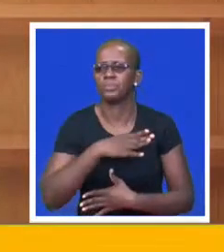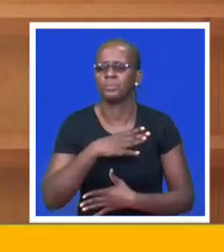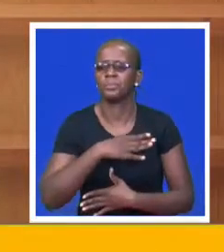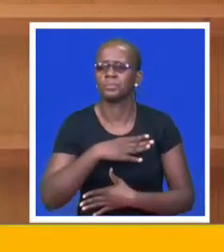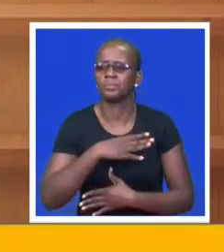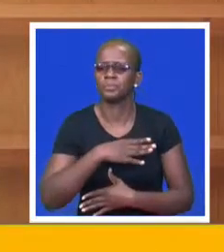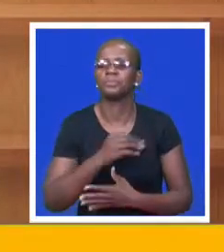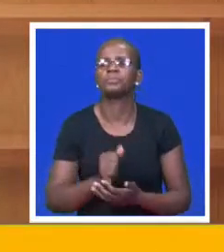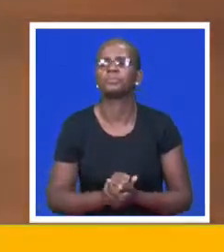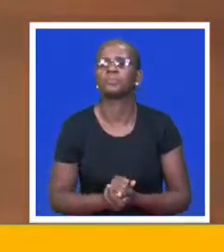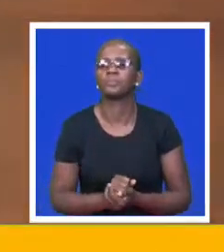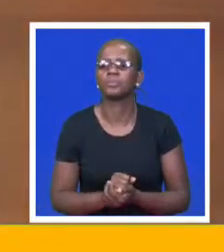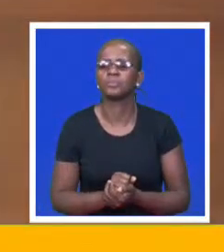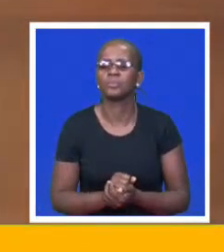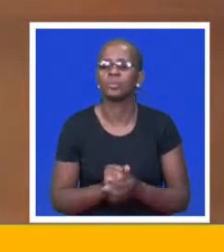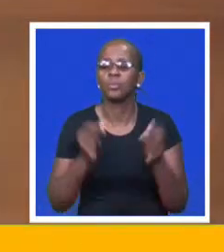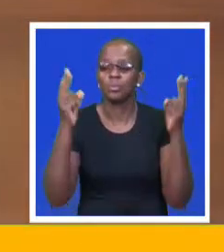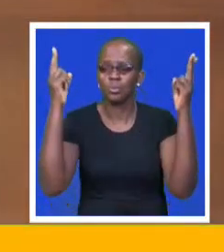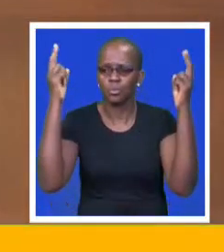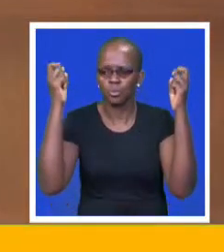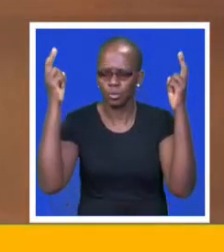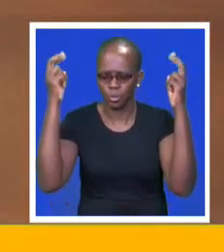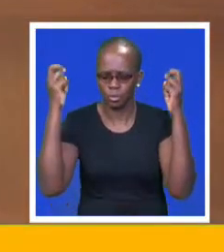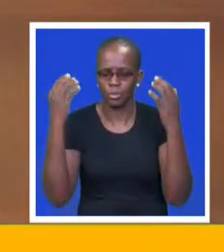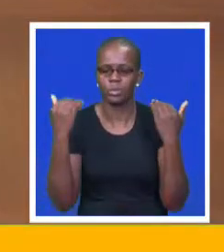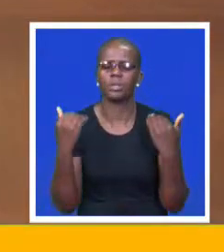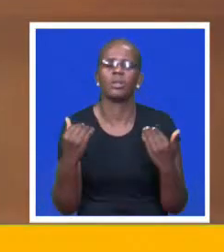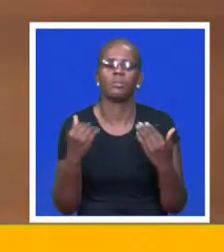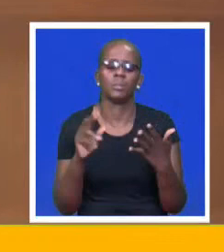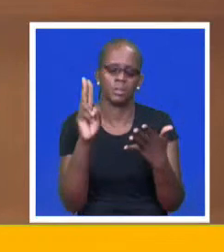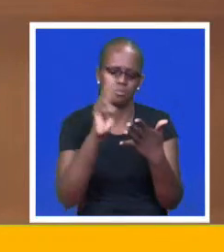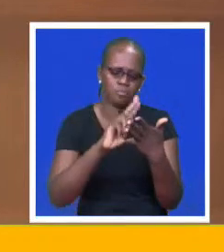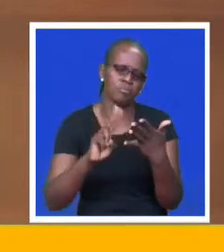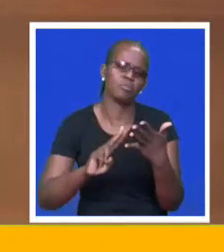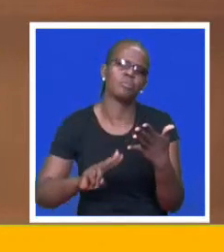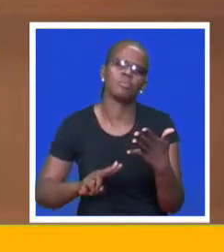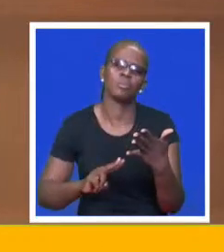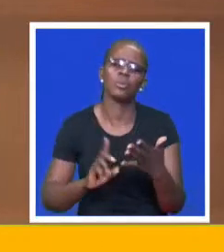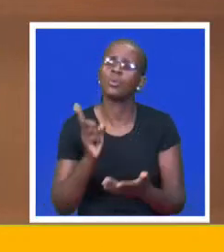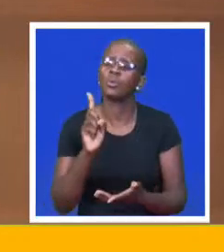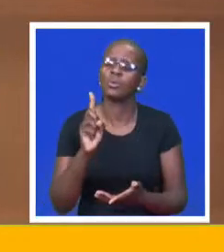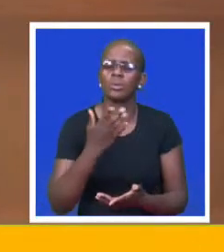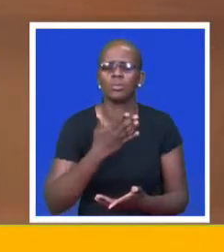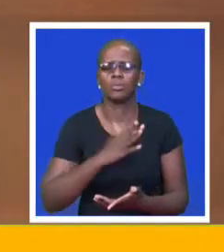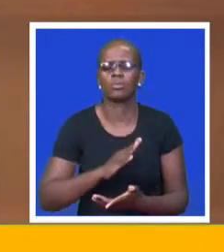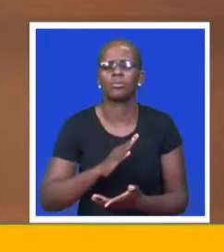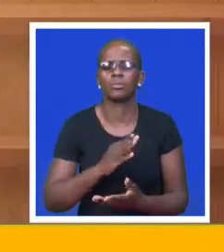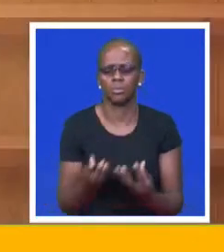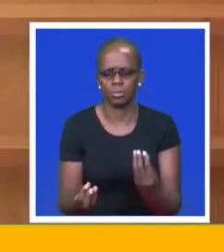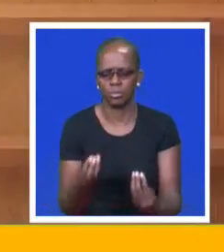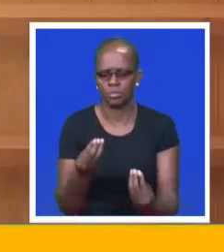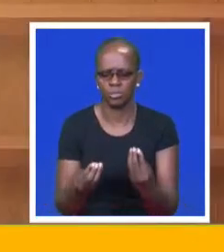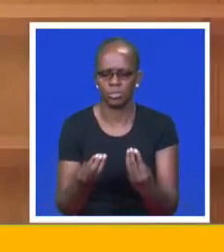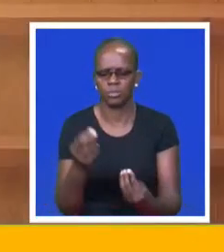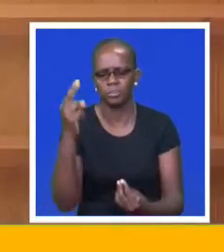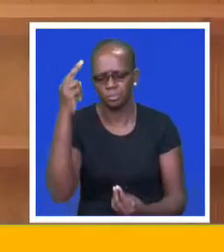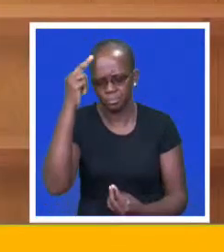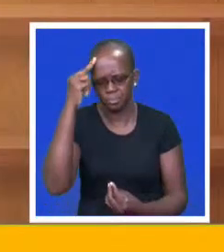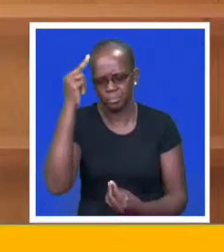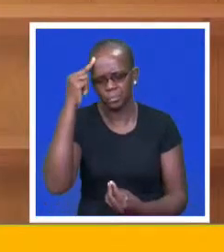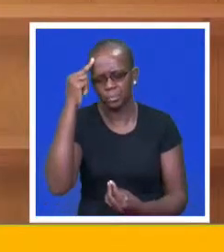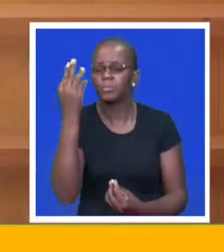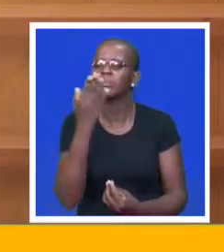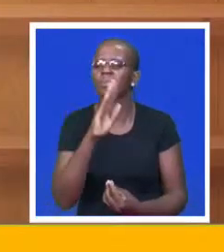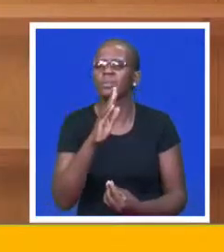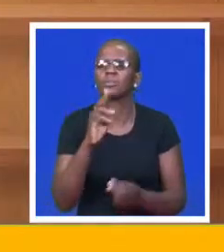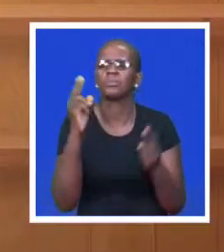so today's topic is reading comprehension. Oh, yes. What do you expect the viewer to have learned by the end of this lesson? By the end of the